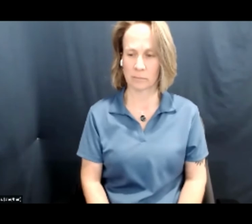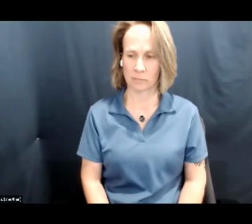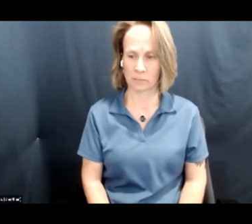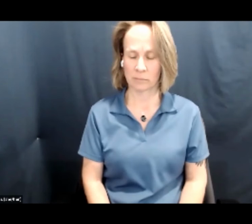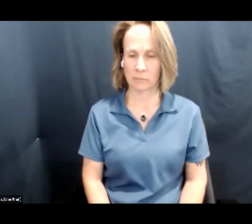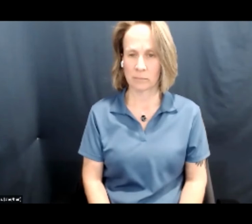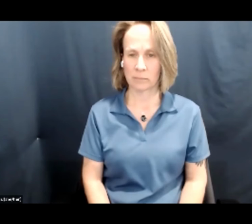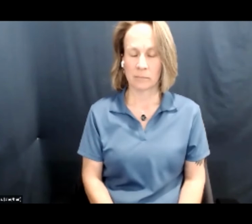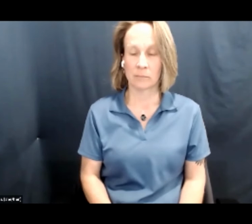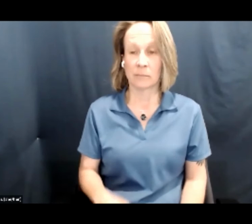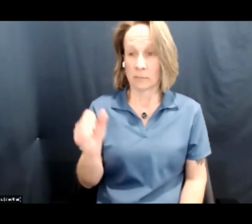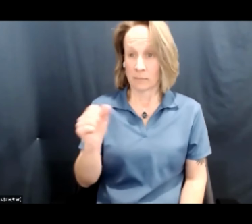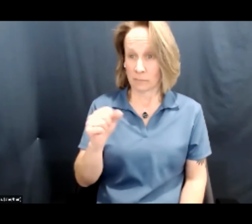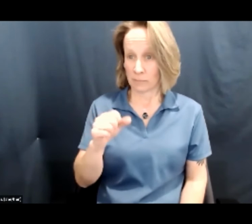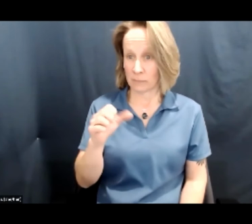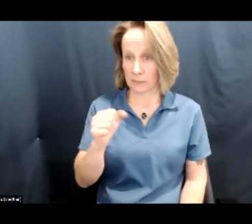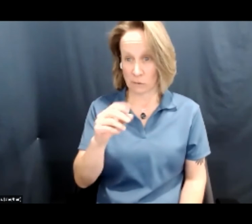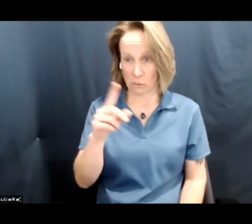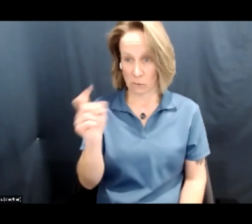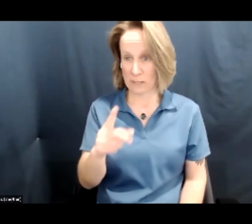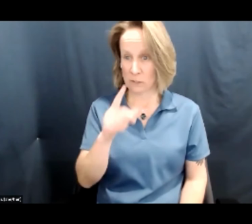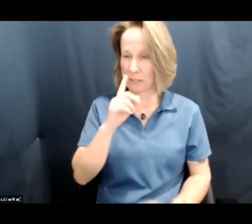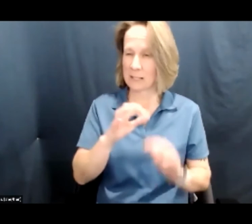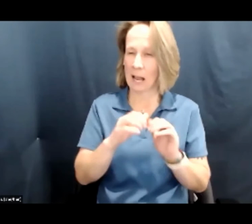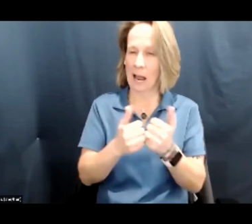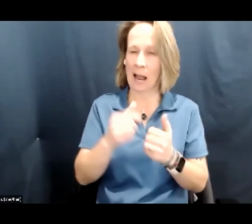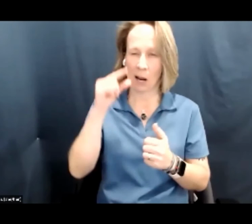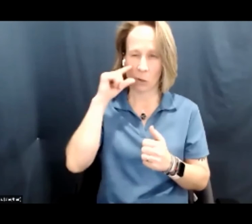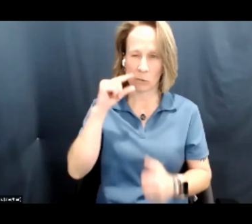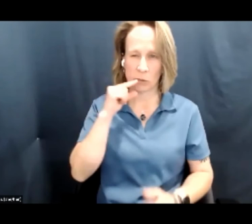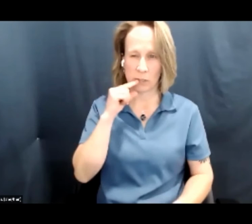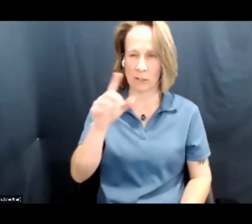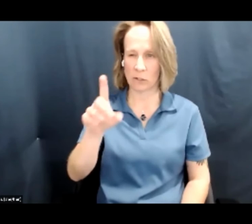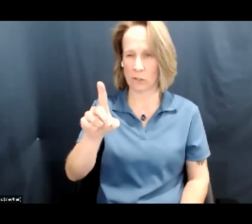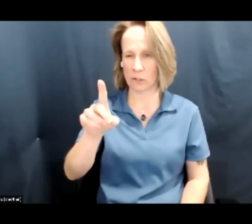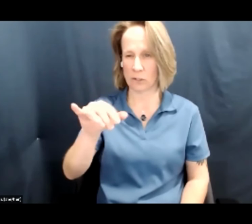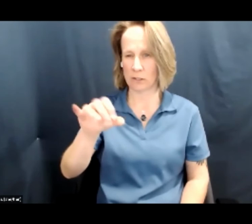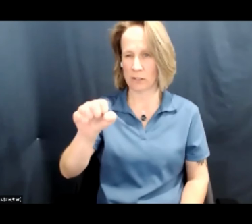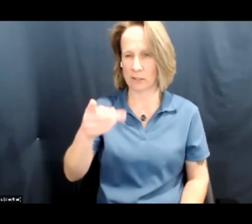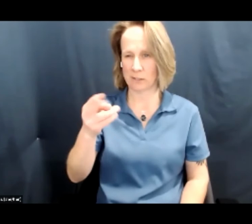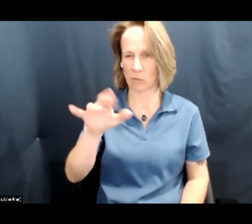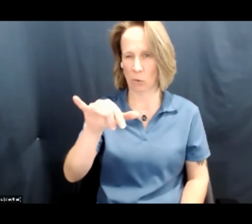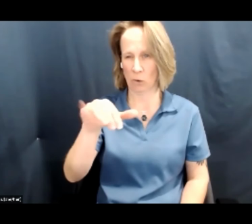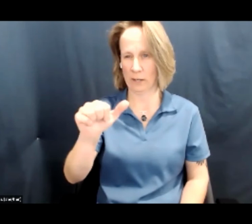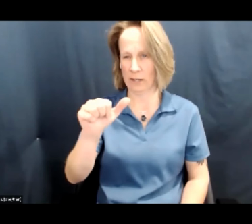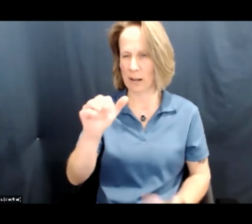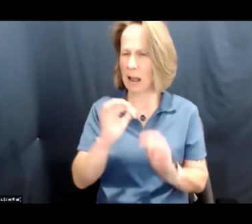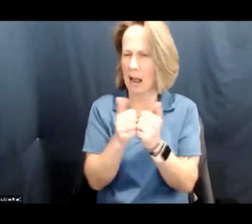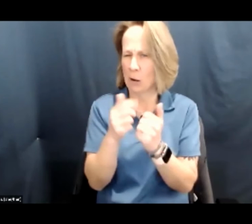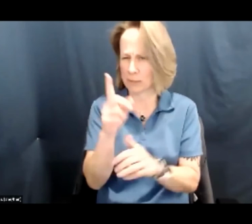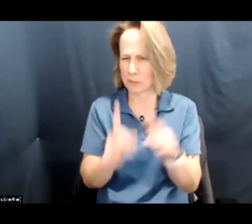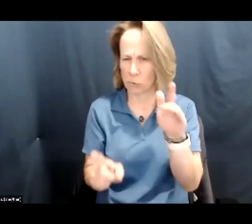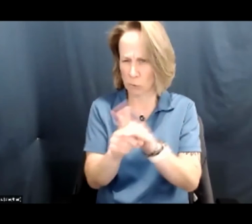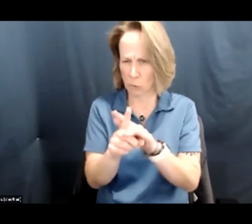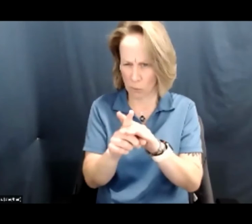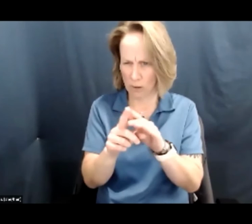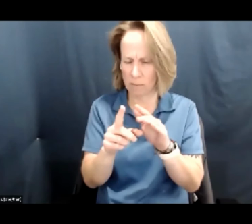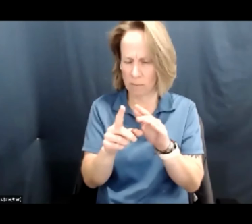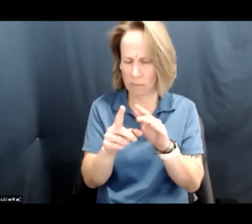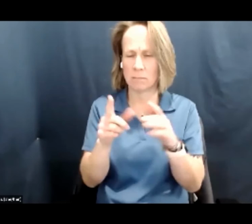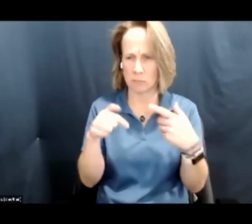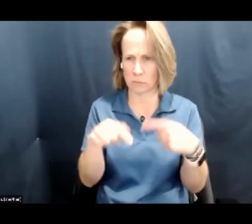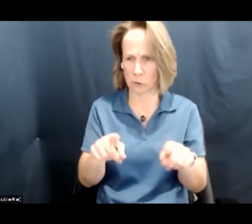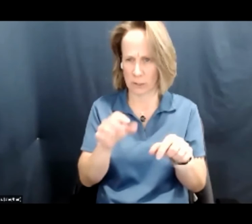Yeah, so the question is, how can gender dysphoria show up when we're working with a sexual violence survivor